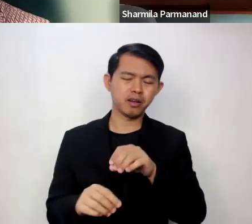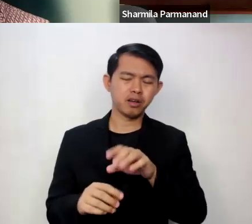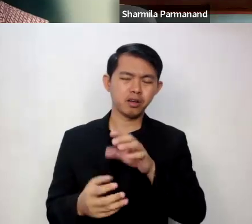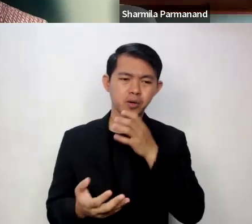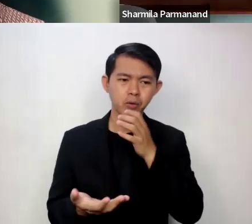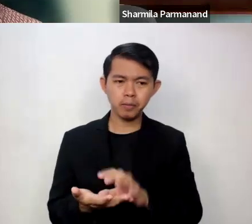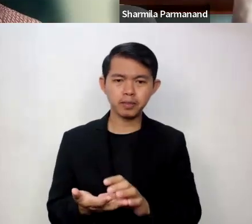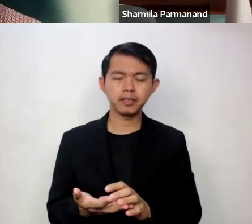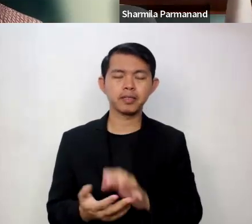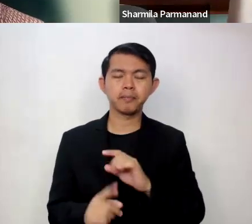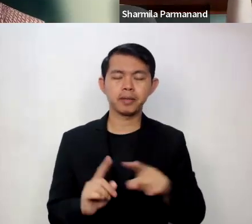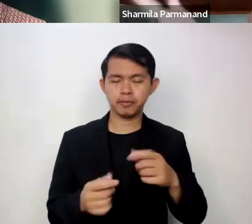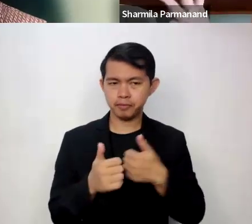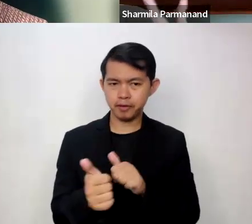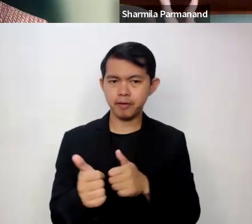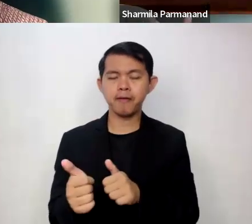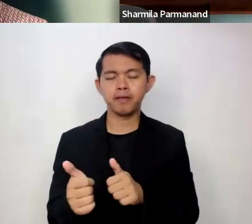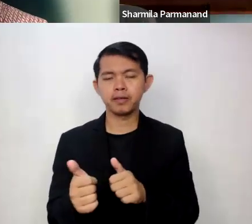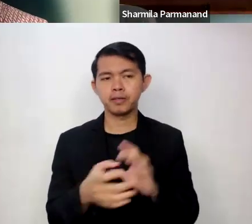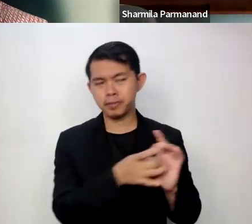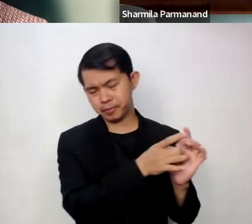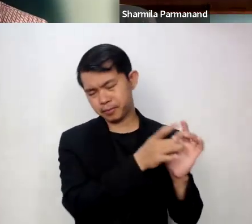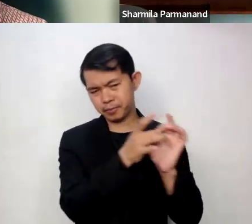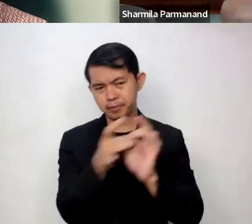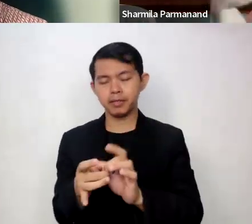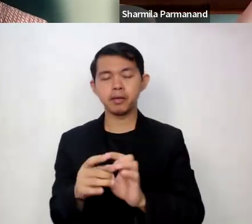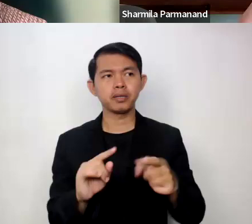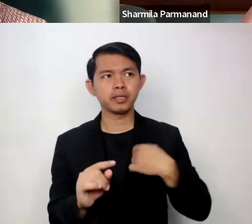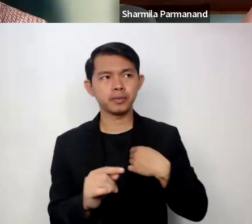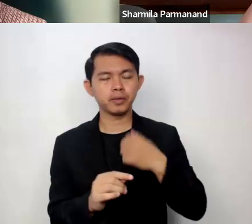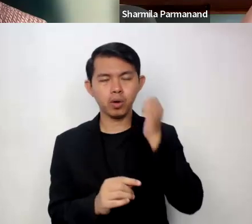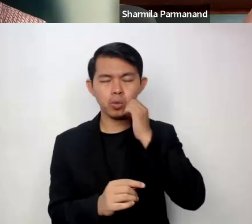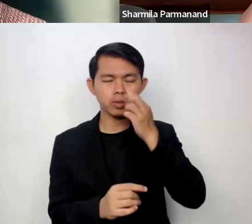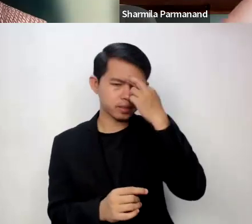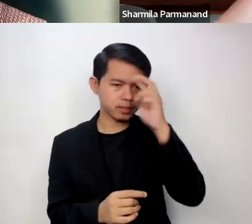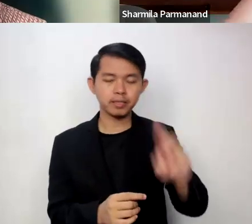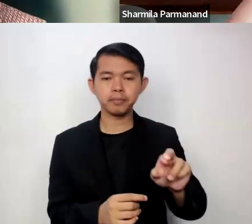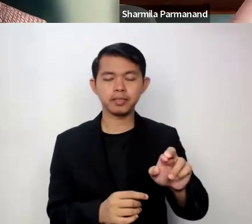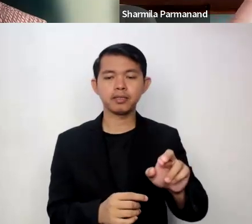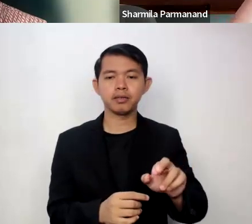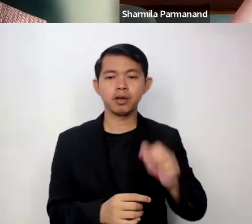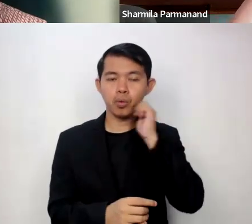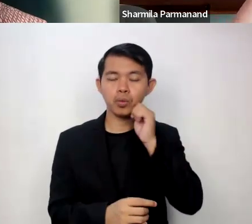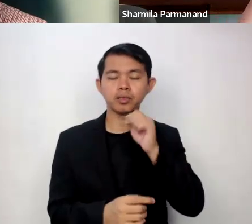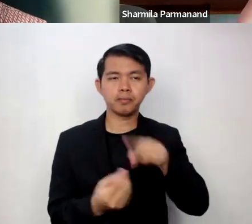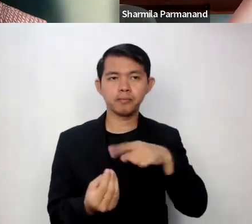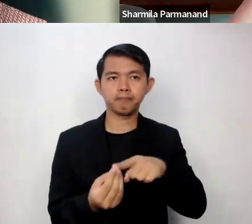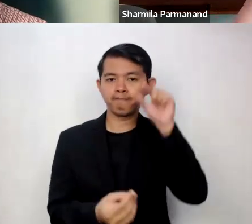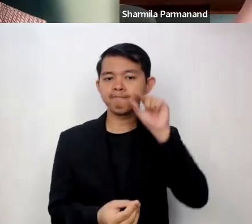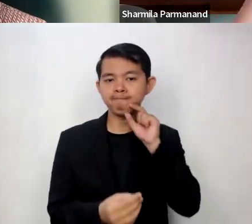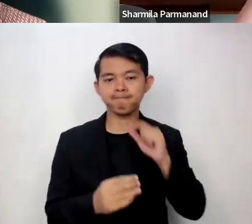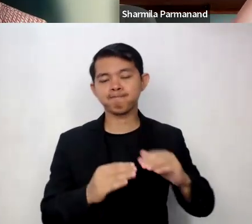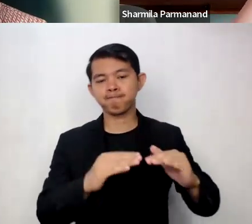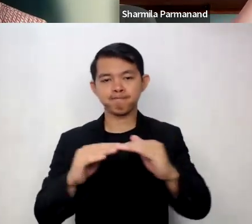rhetoric. And so I always challenge that by reminding a lot of times that gender binary laws are usually